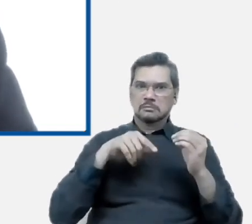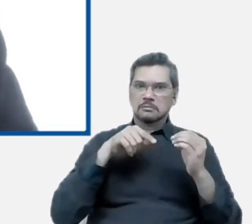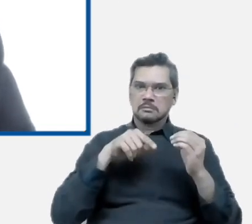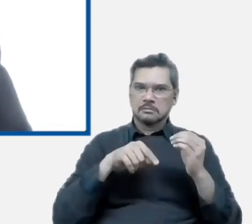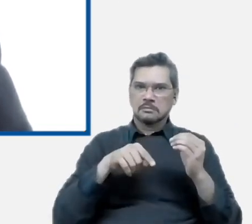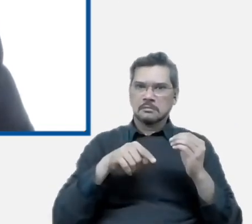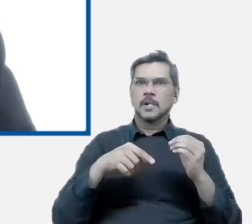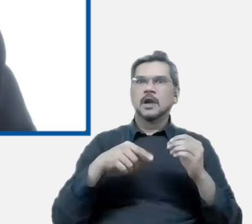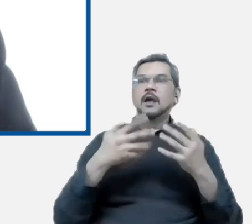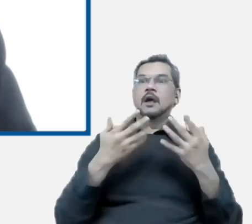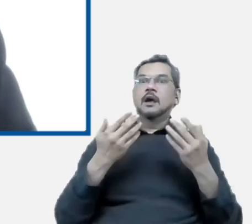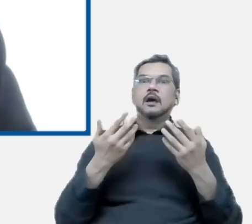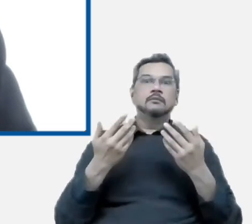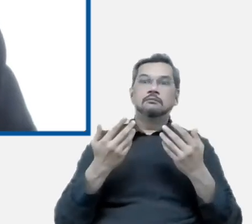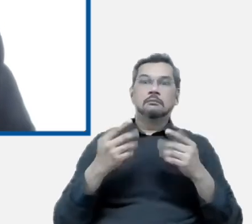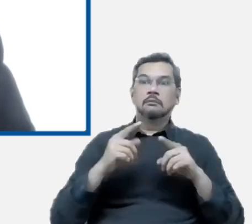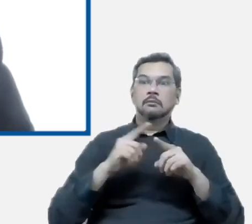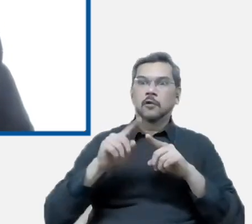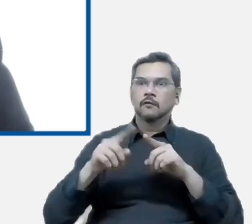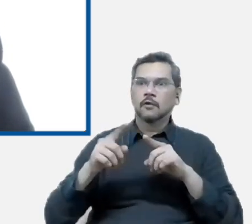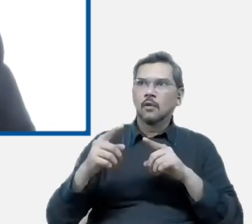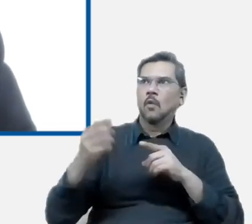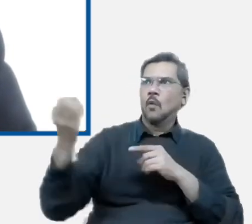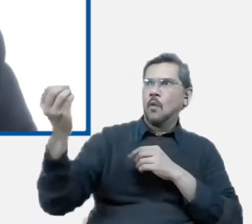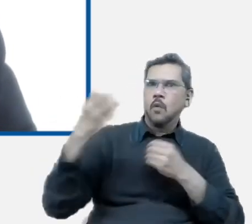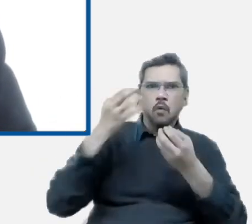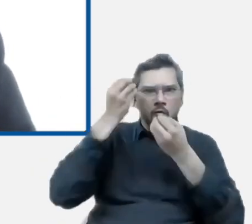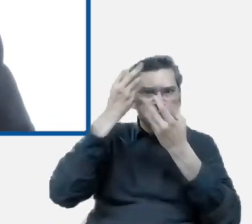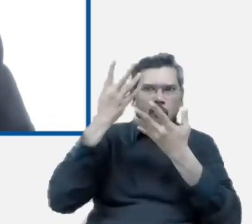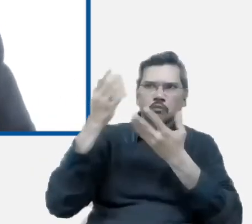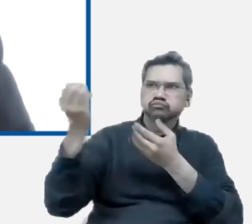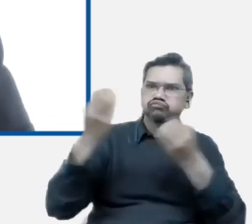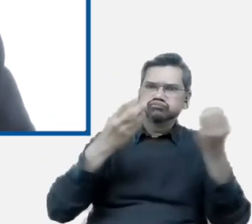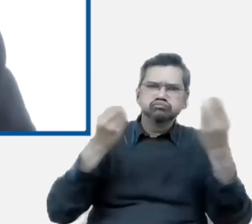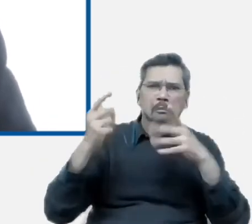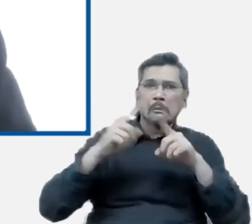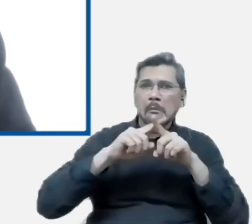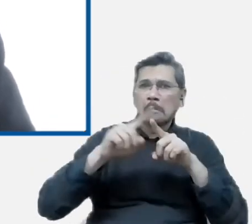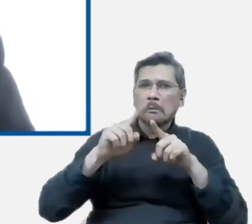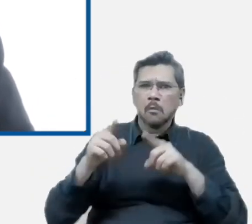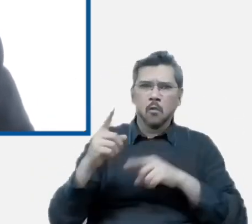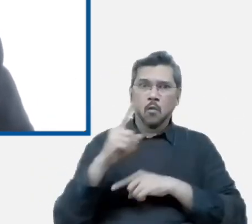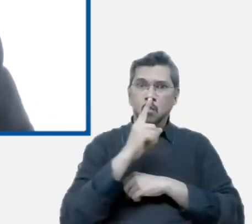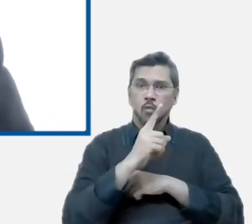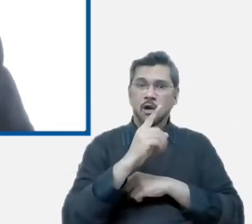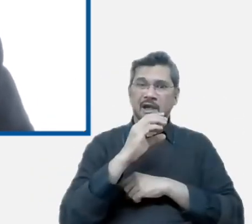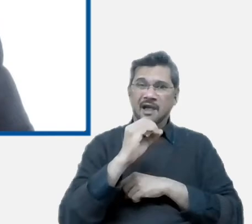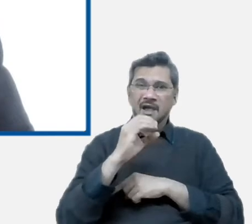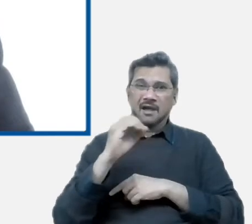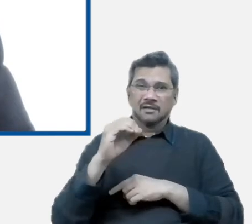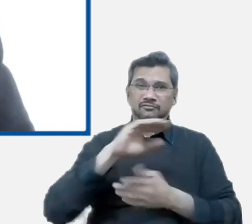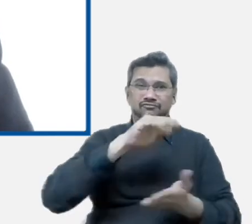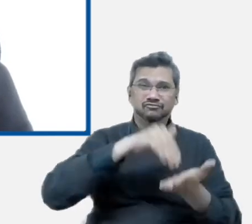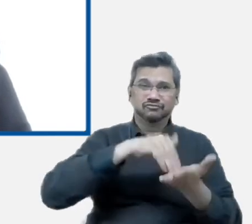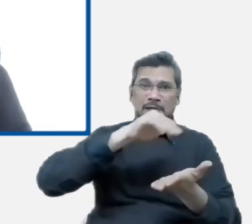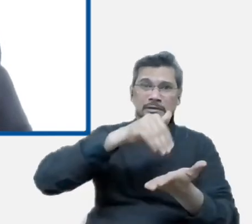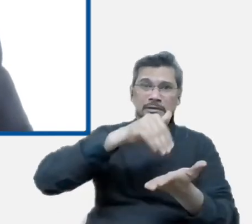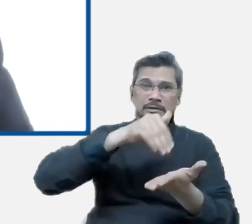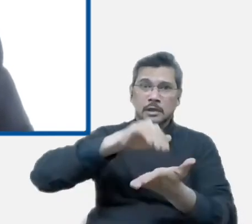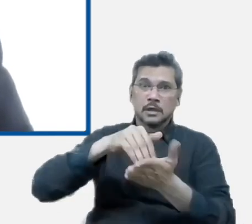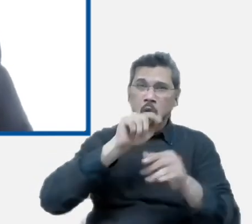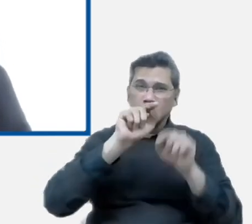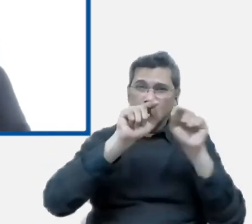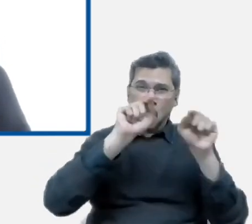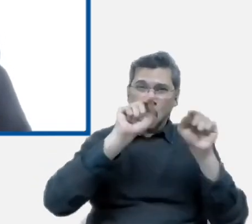station data from member countries for about 100 plus stations. This really helps us to, in our modeling